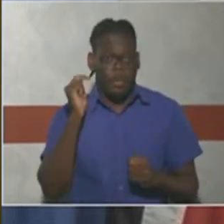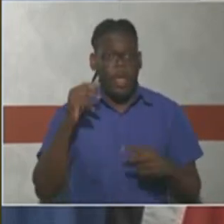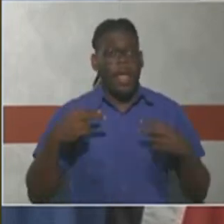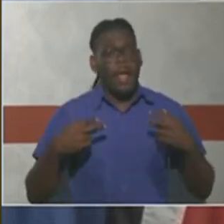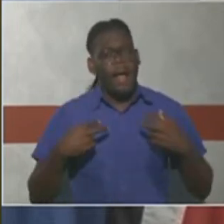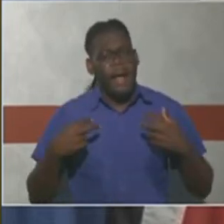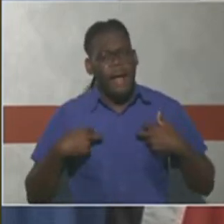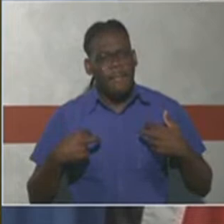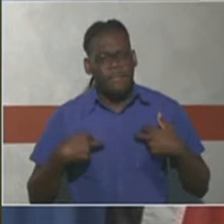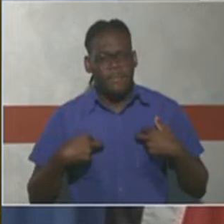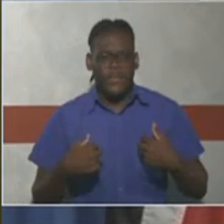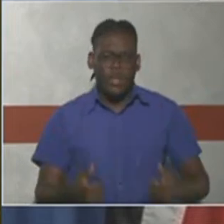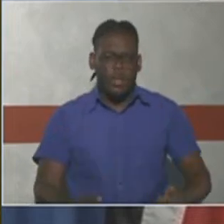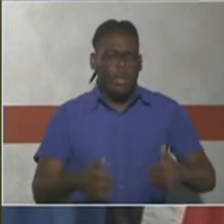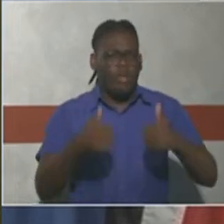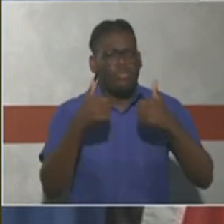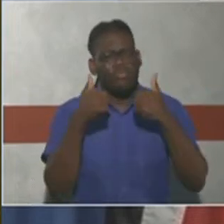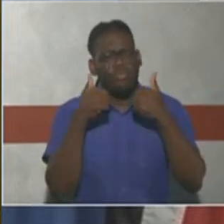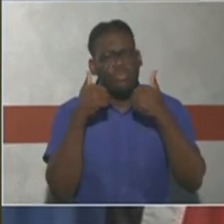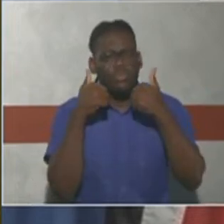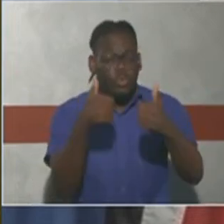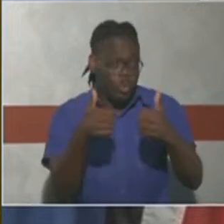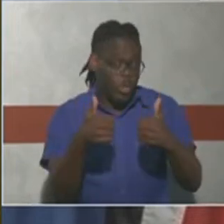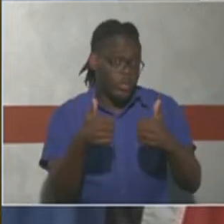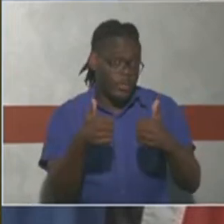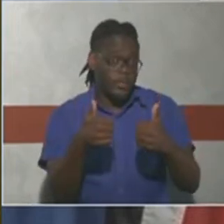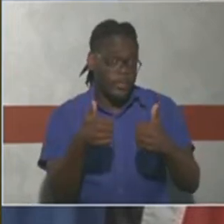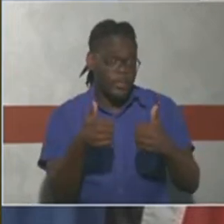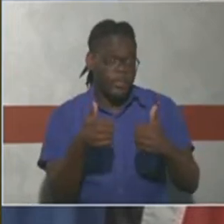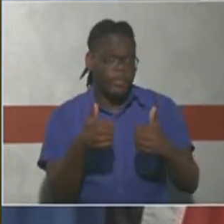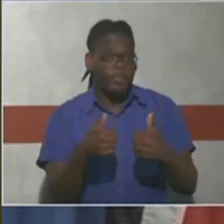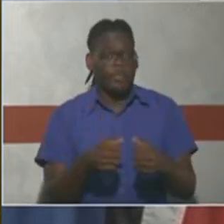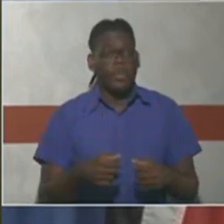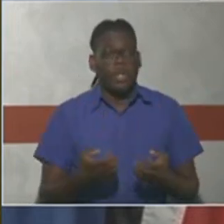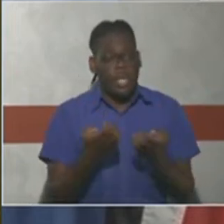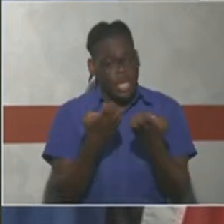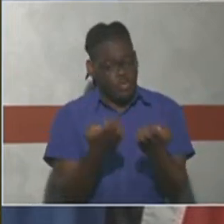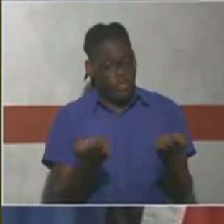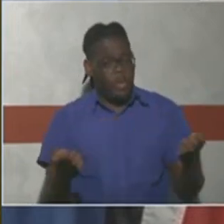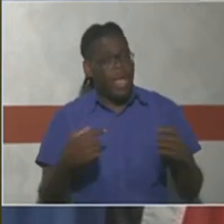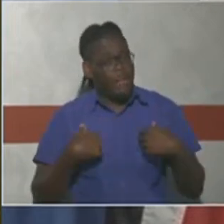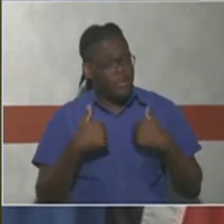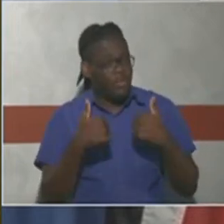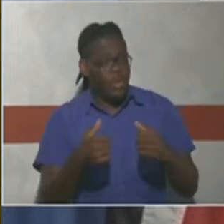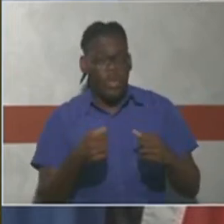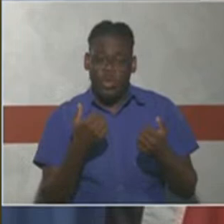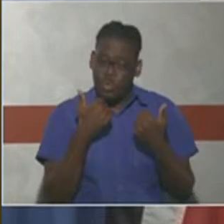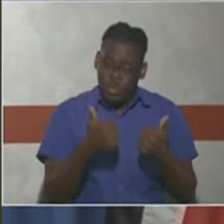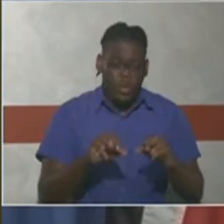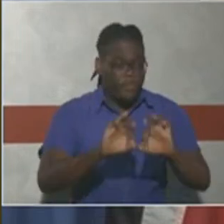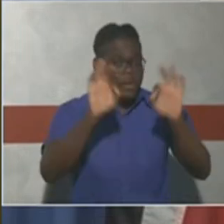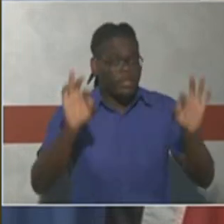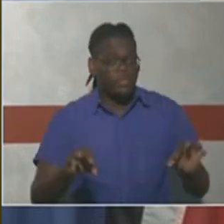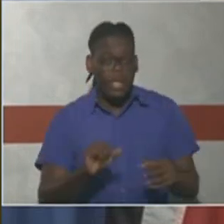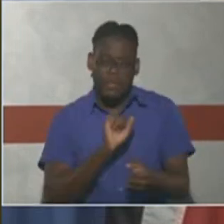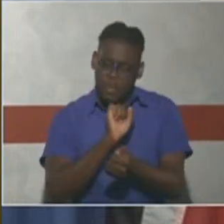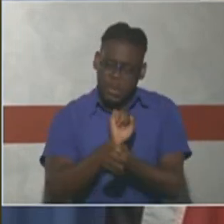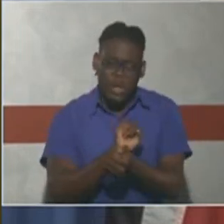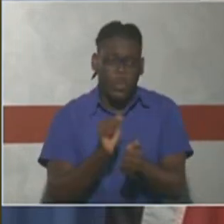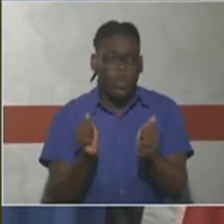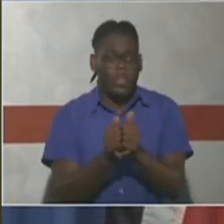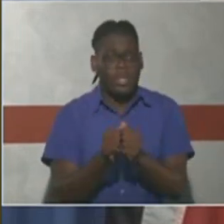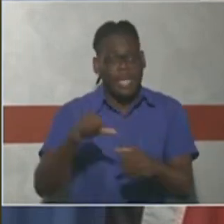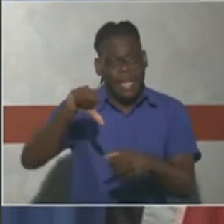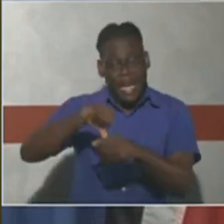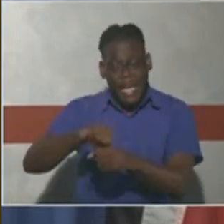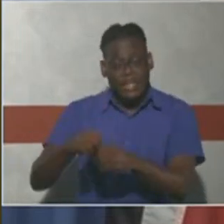You would recall that in 2022, I made 2 visits to Washington, D.C., and that I attended the Summit of